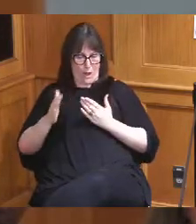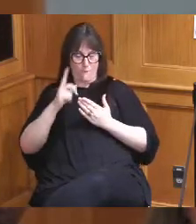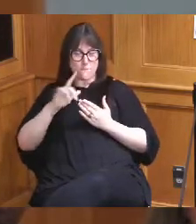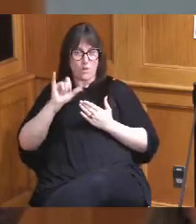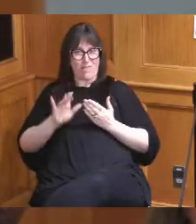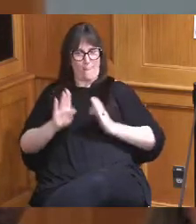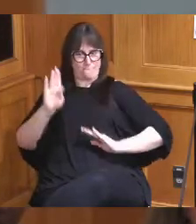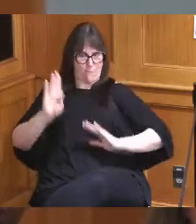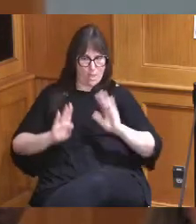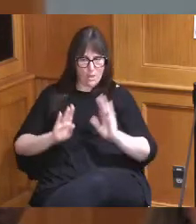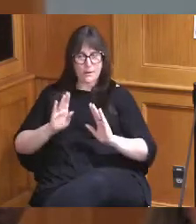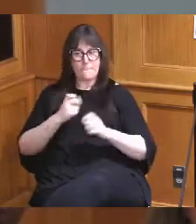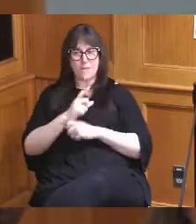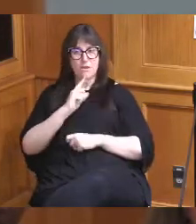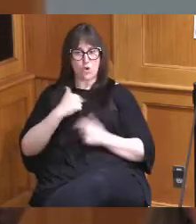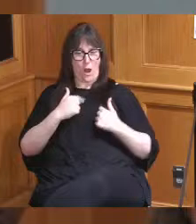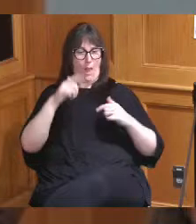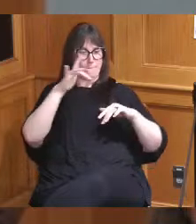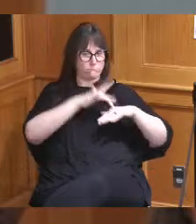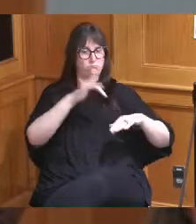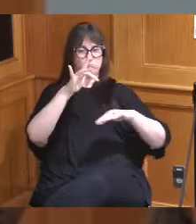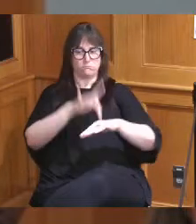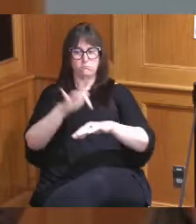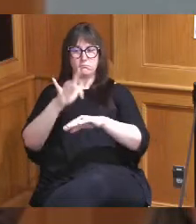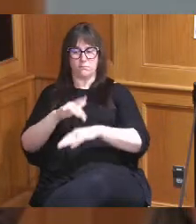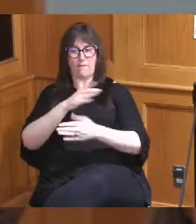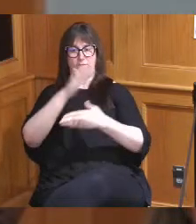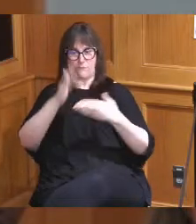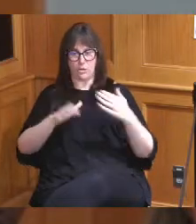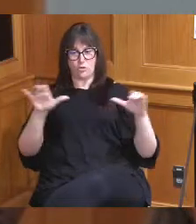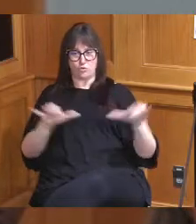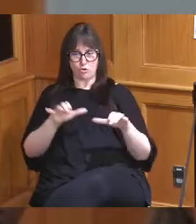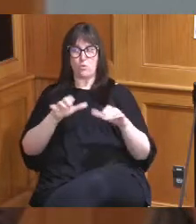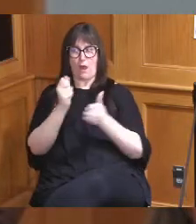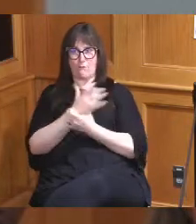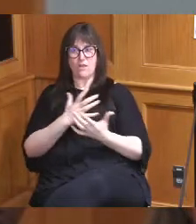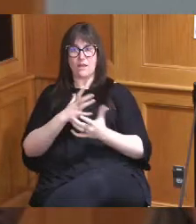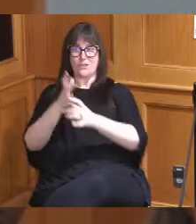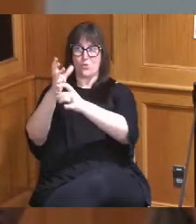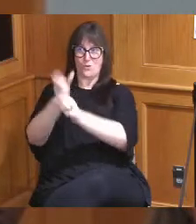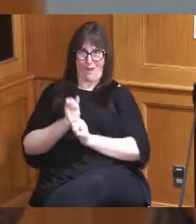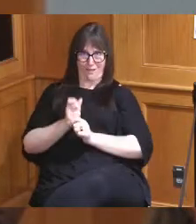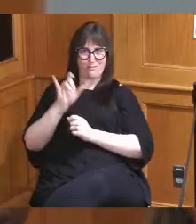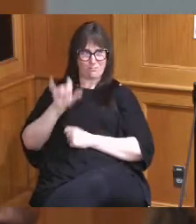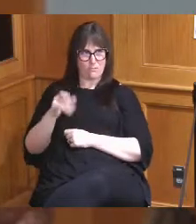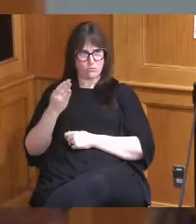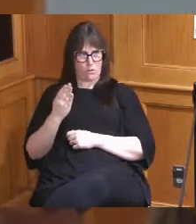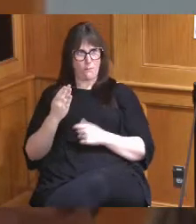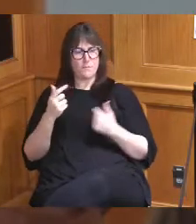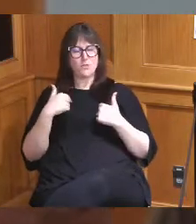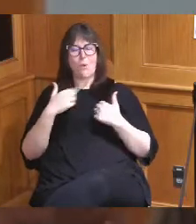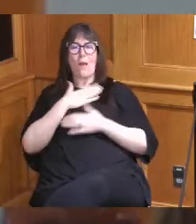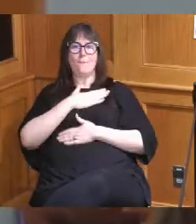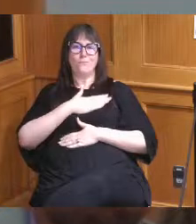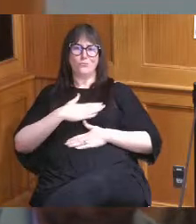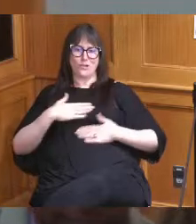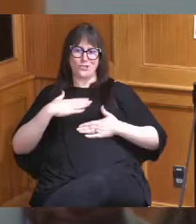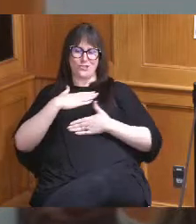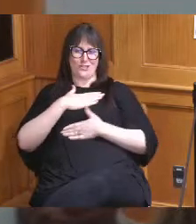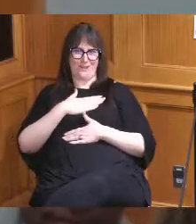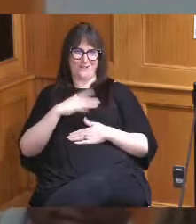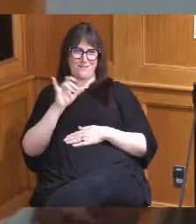I need to make sure that I'm here, and here. So again, it's so much. I'm just really appreciative,